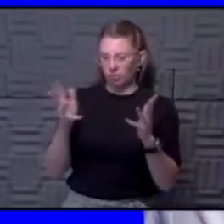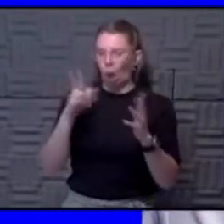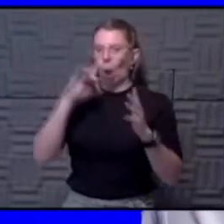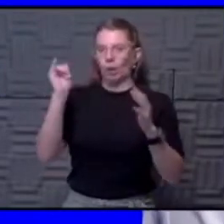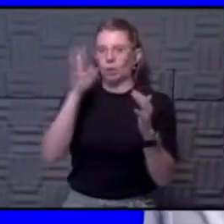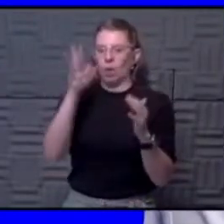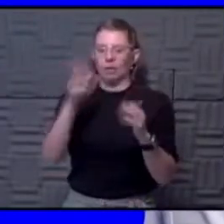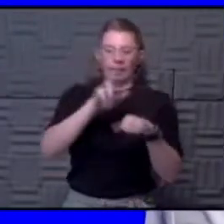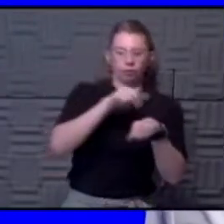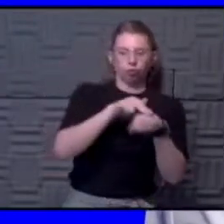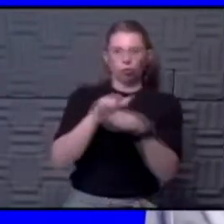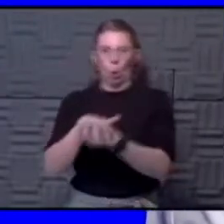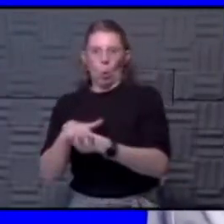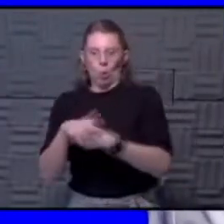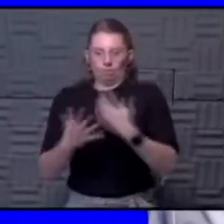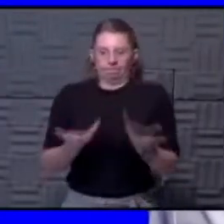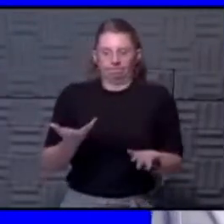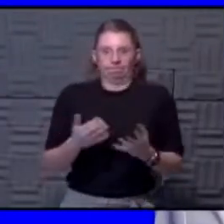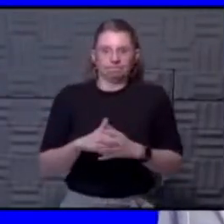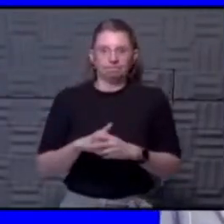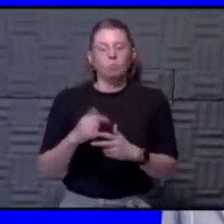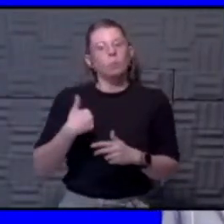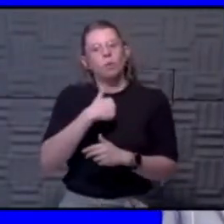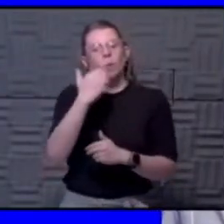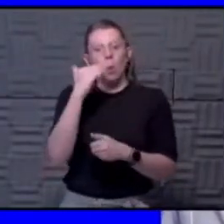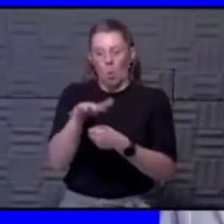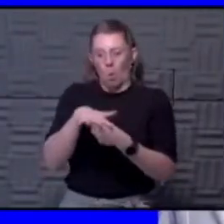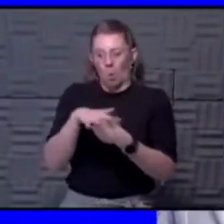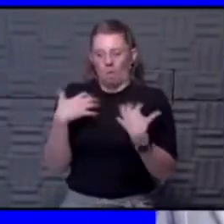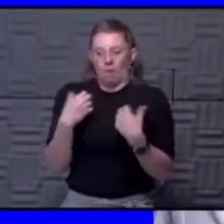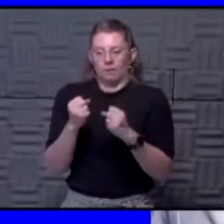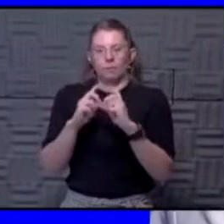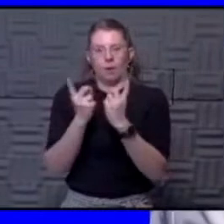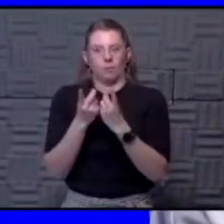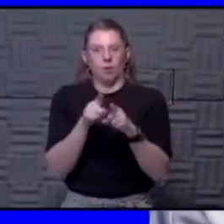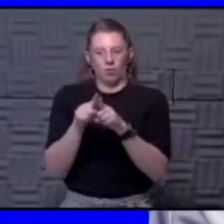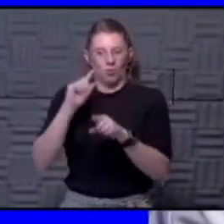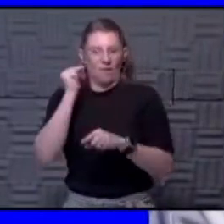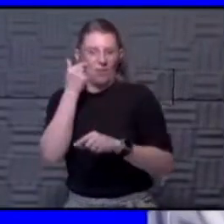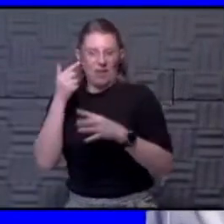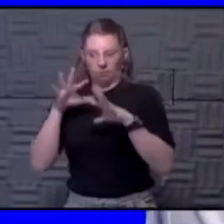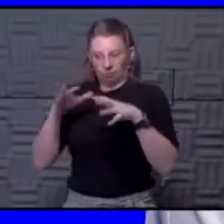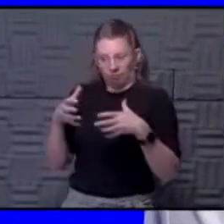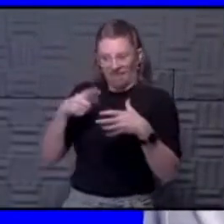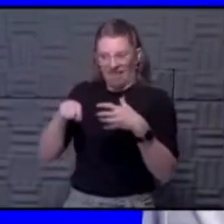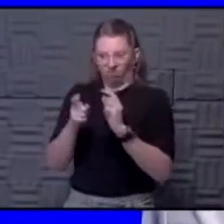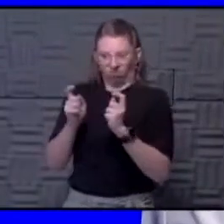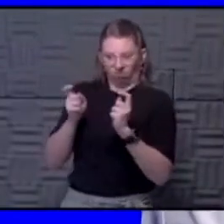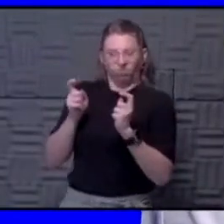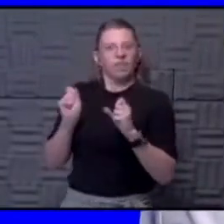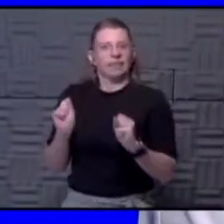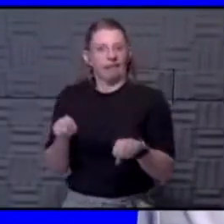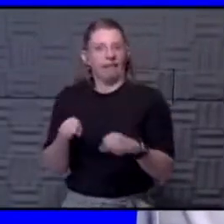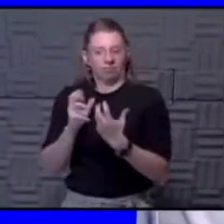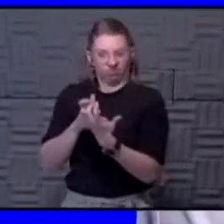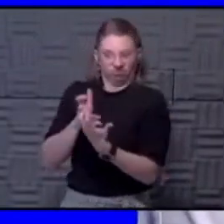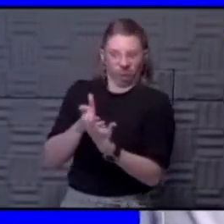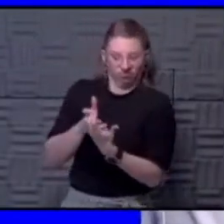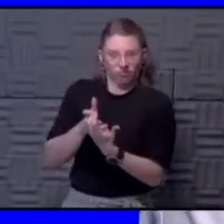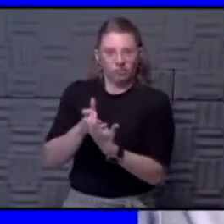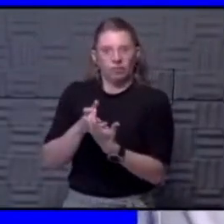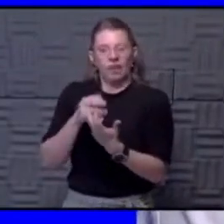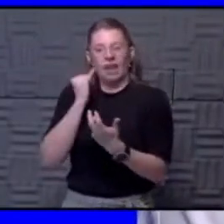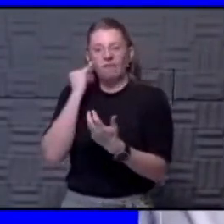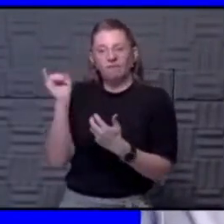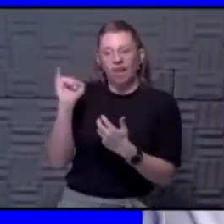both nationally and locally? Because we know that, the local health departments and governments can make different changes as those infection dynamics